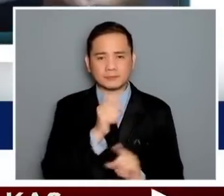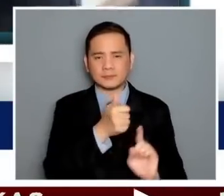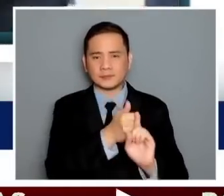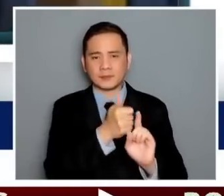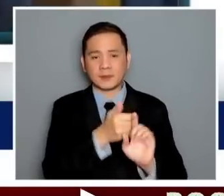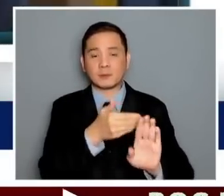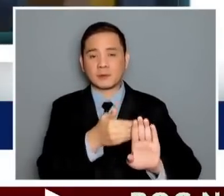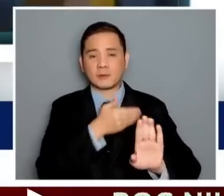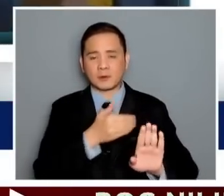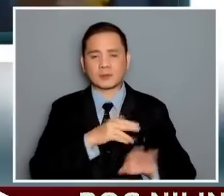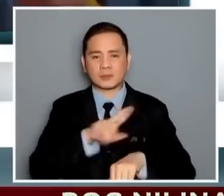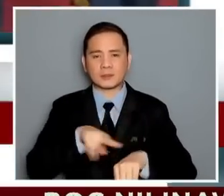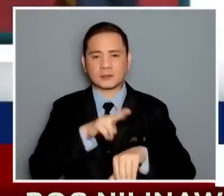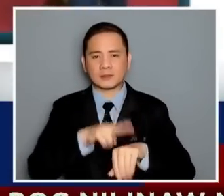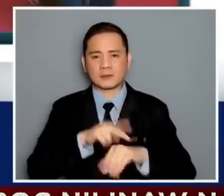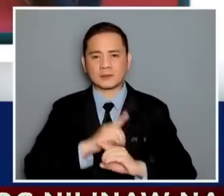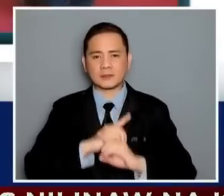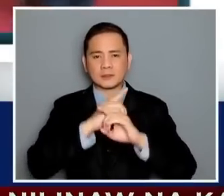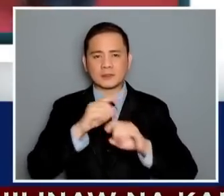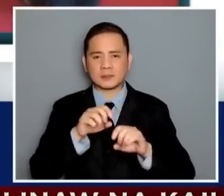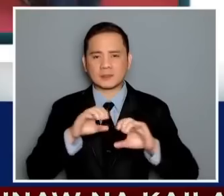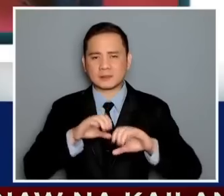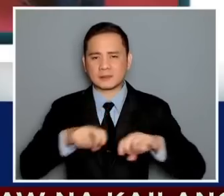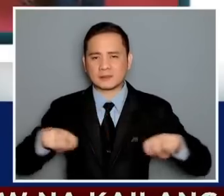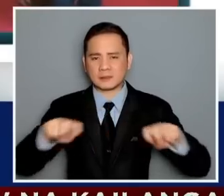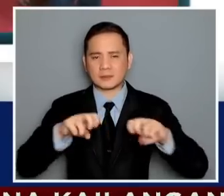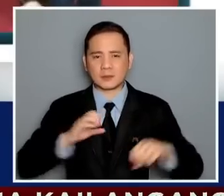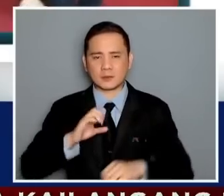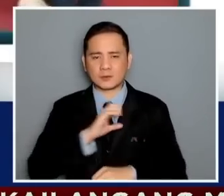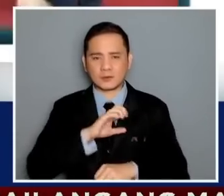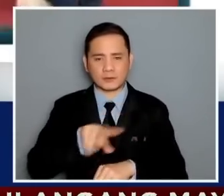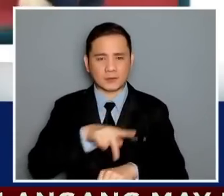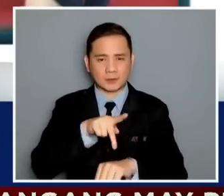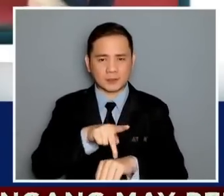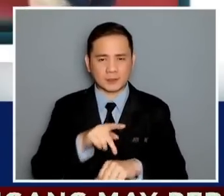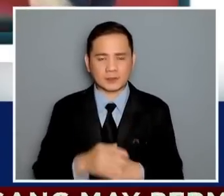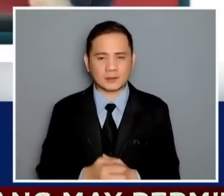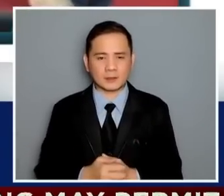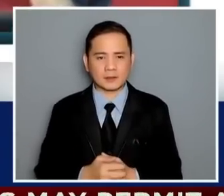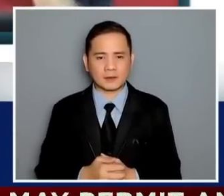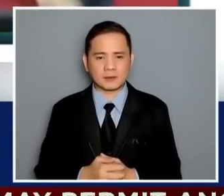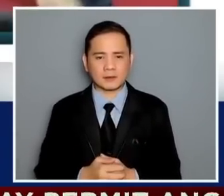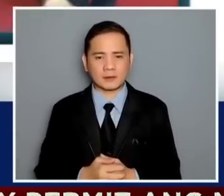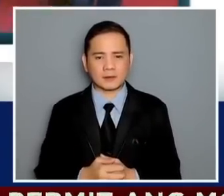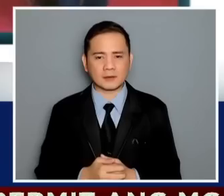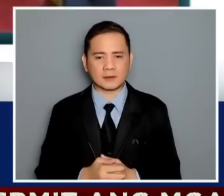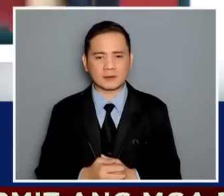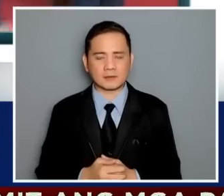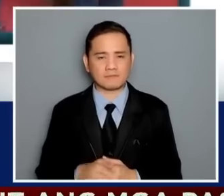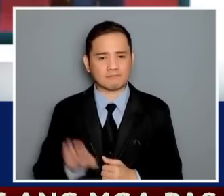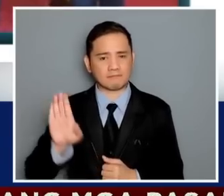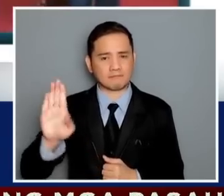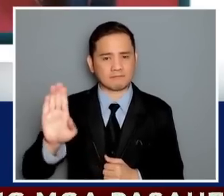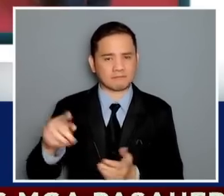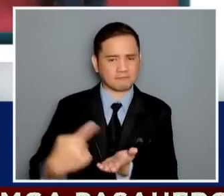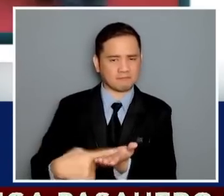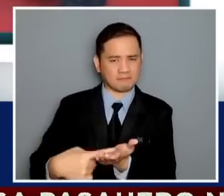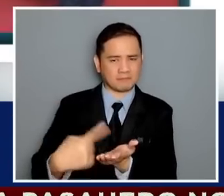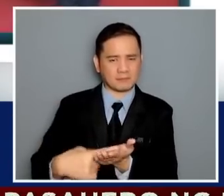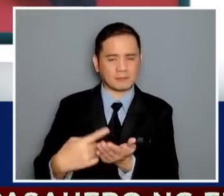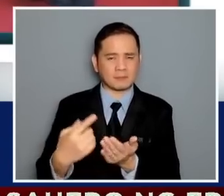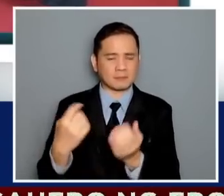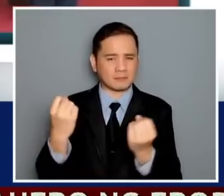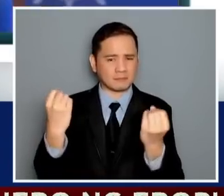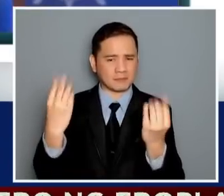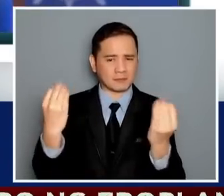of the Philippines. It's where national security is discussed heavily, so that should not be a factor to